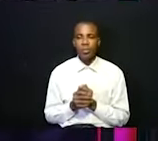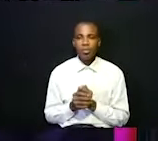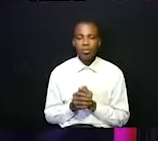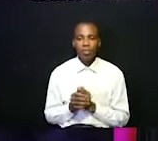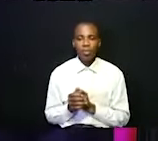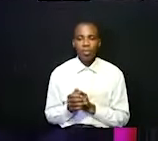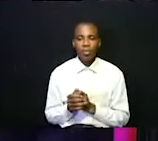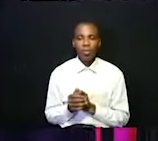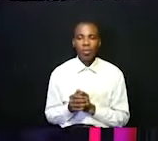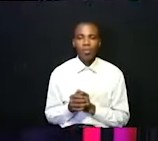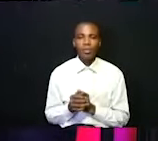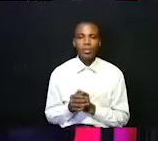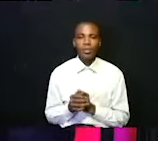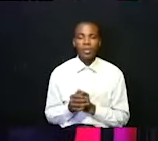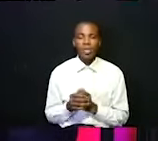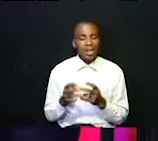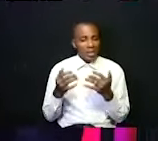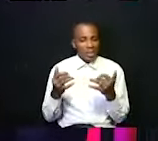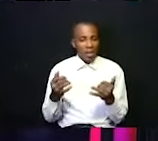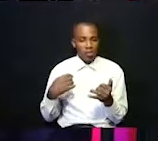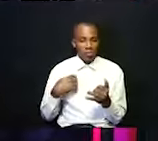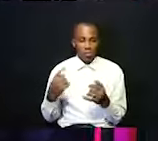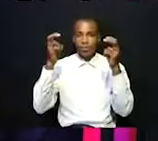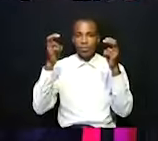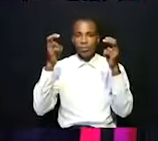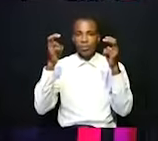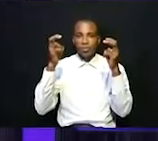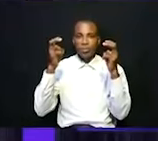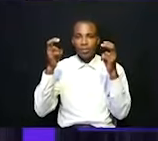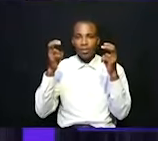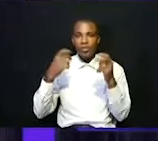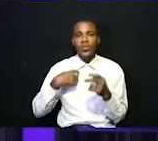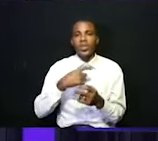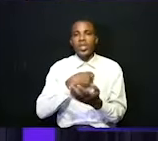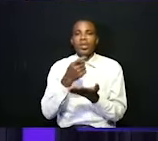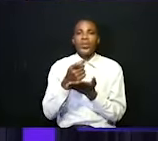So we will look at today's discussion.